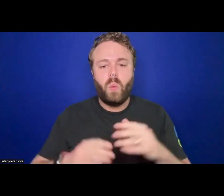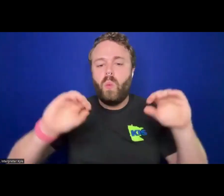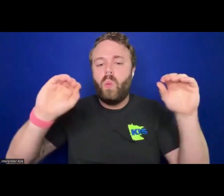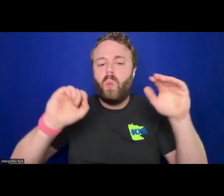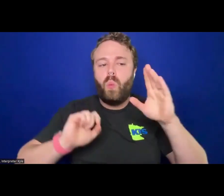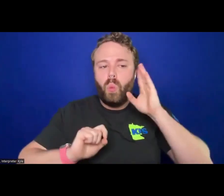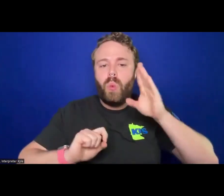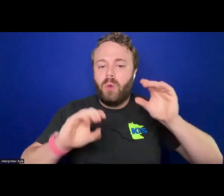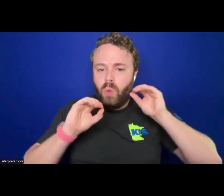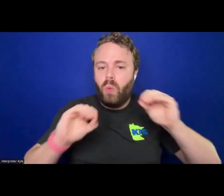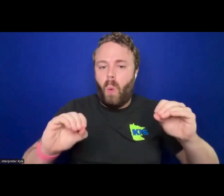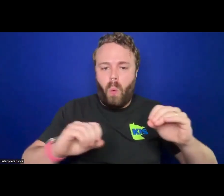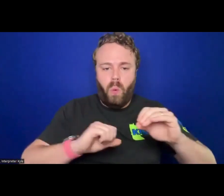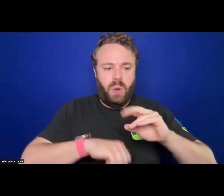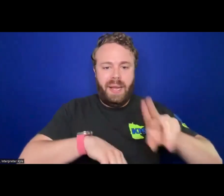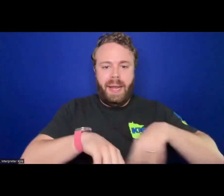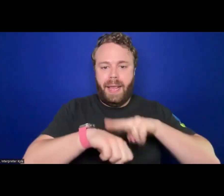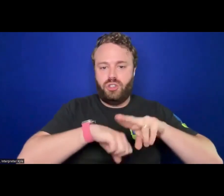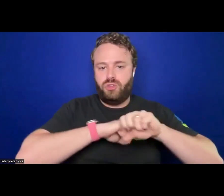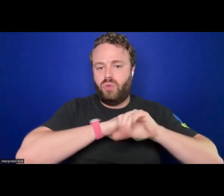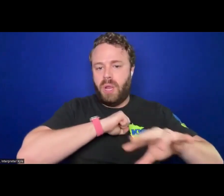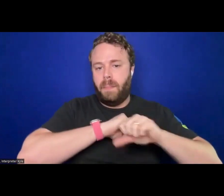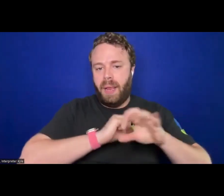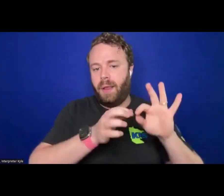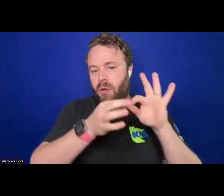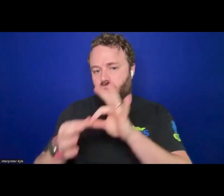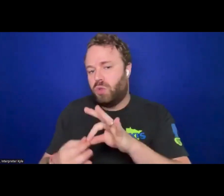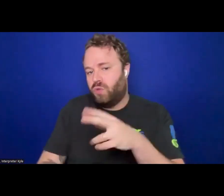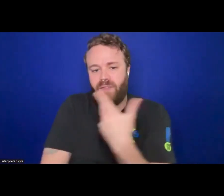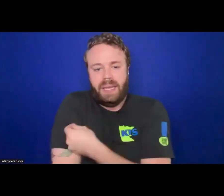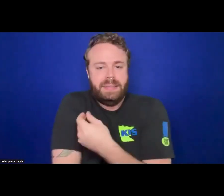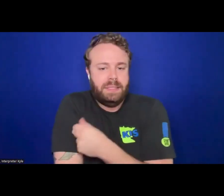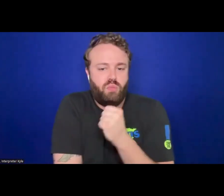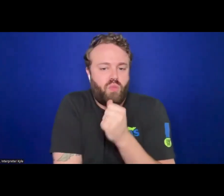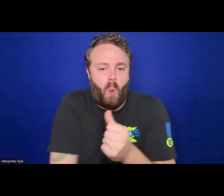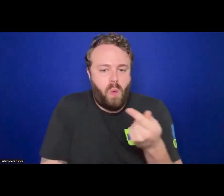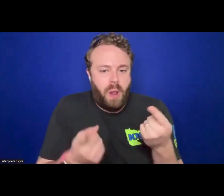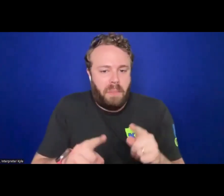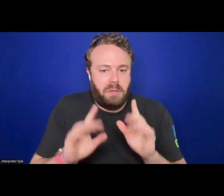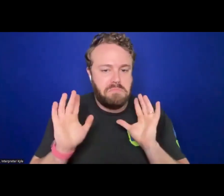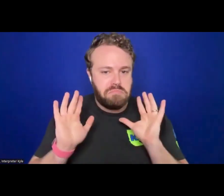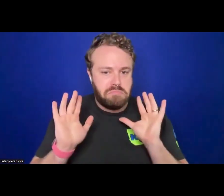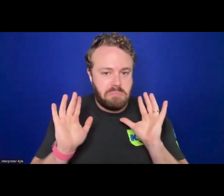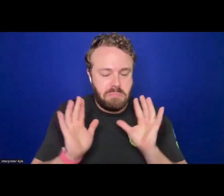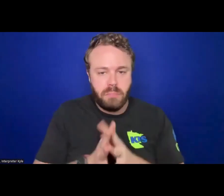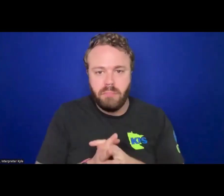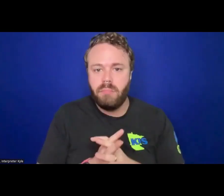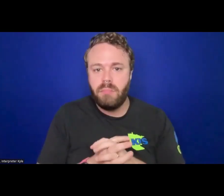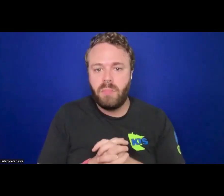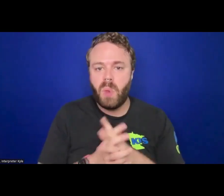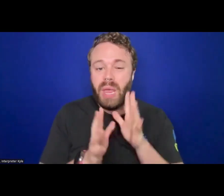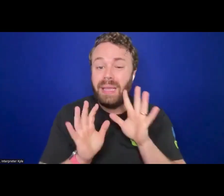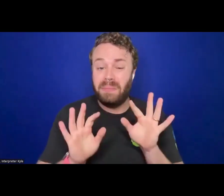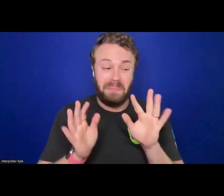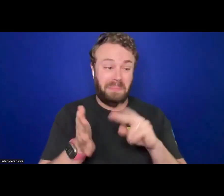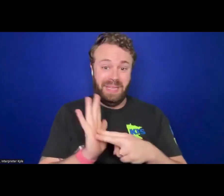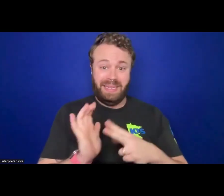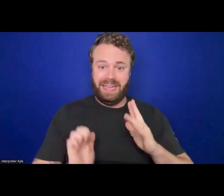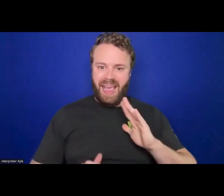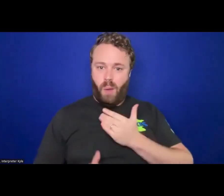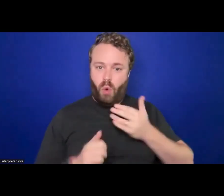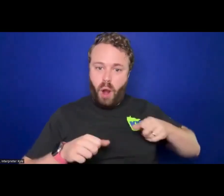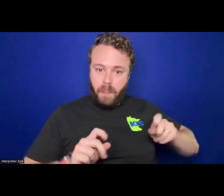vaccines. It's daunting, but I also think that this is an opportunity for us, right? Local messengers, clinicians,